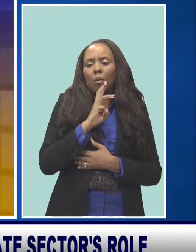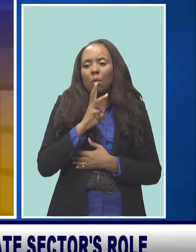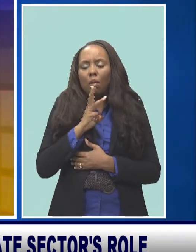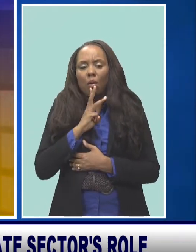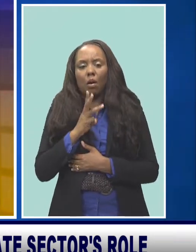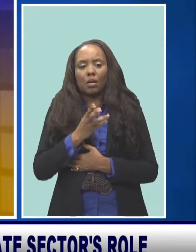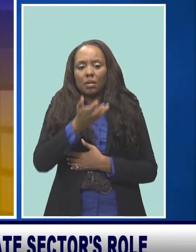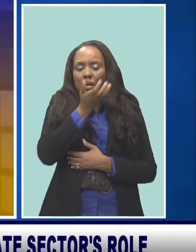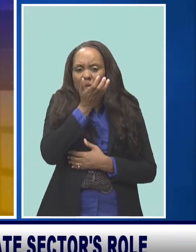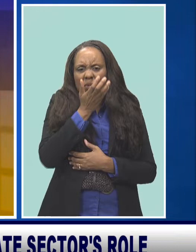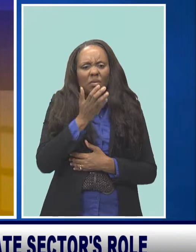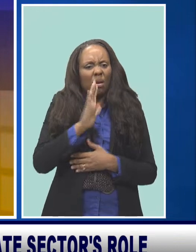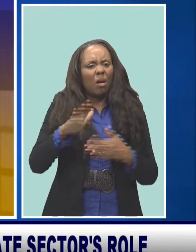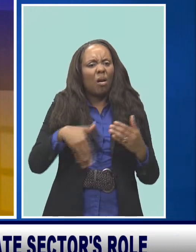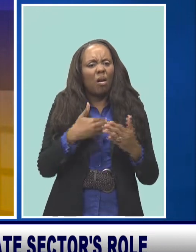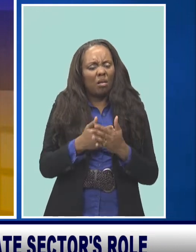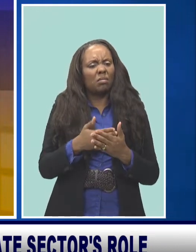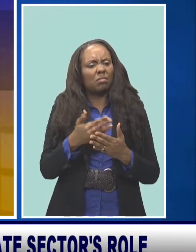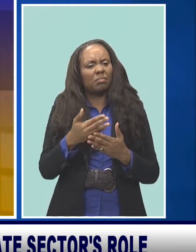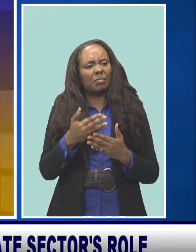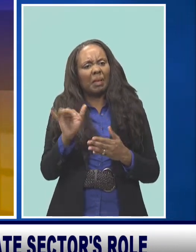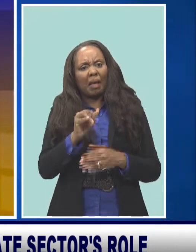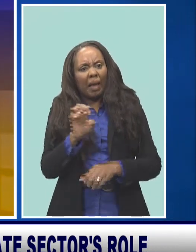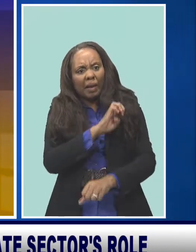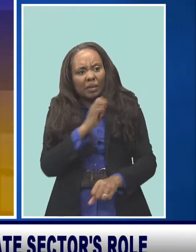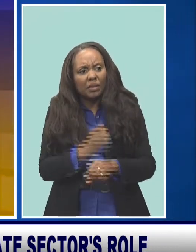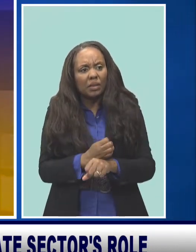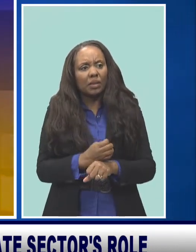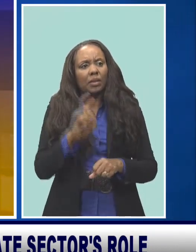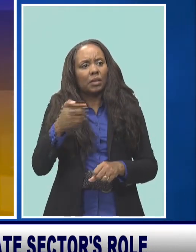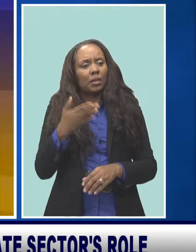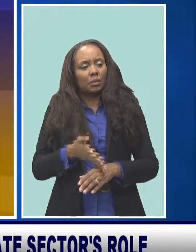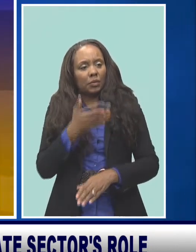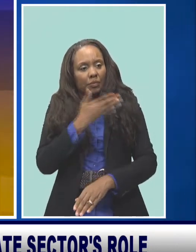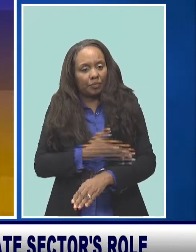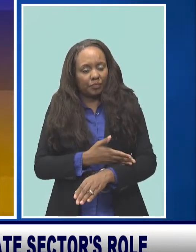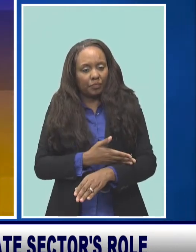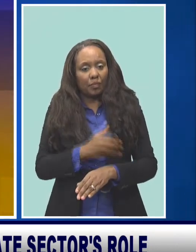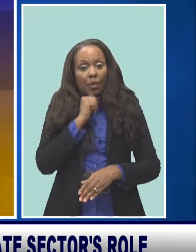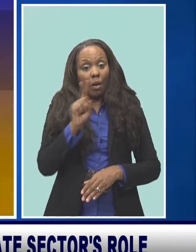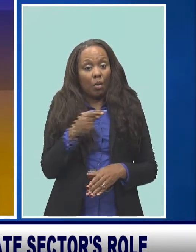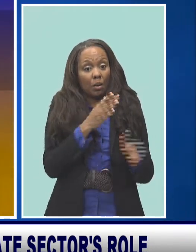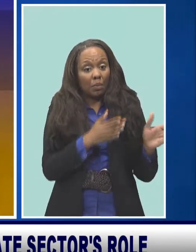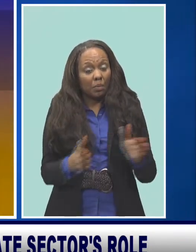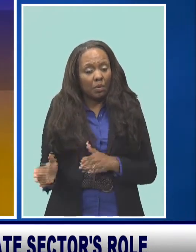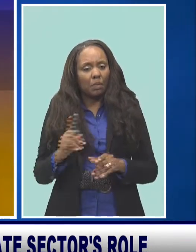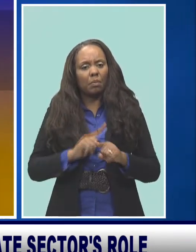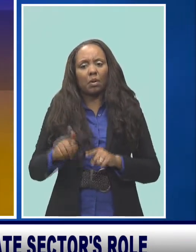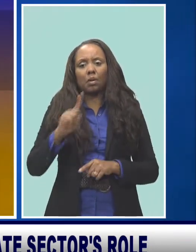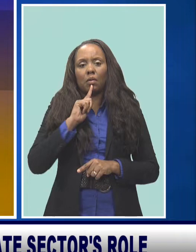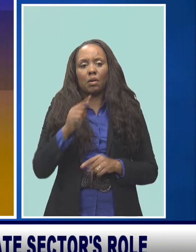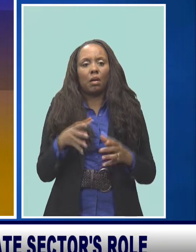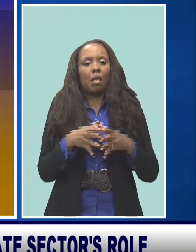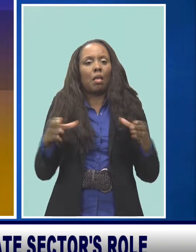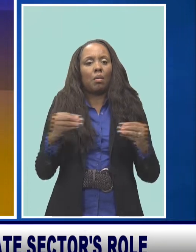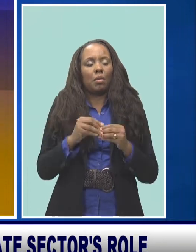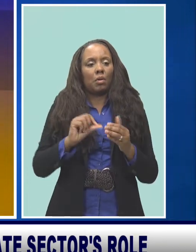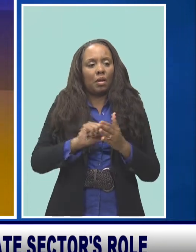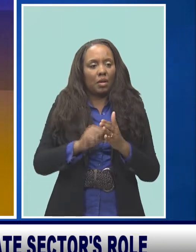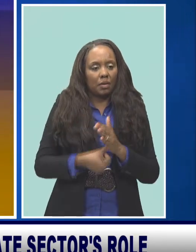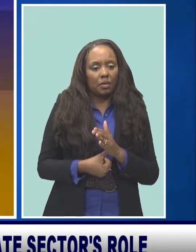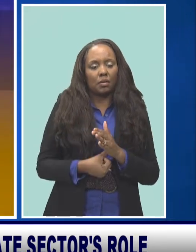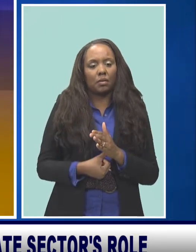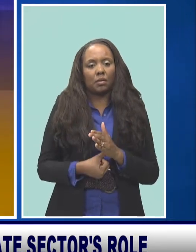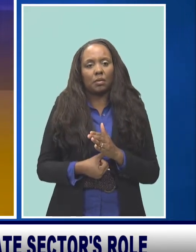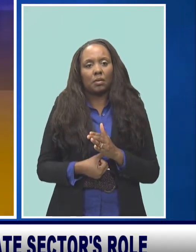water, waste management, energy, etc. And not just planning, but also putting greater emphasis on actually